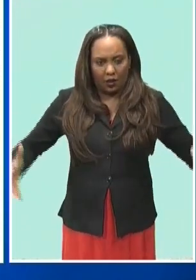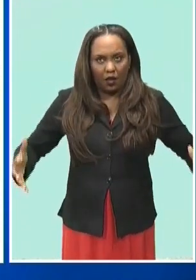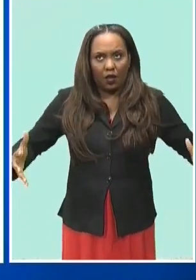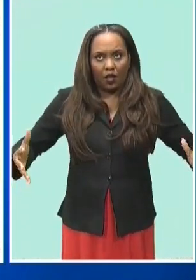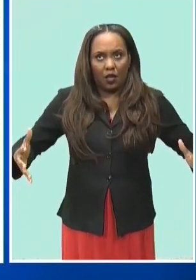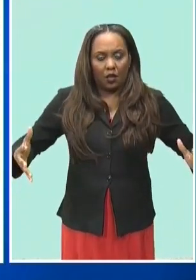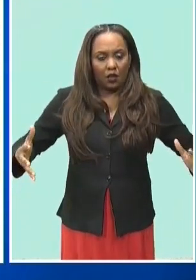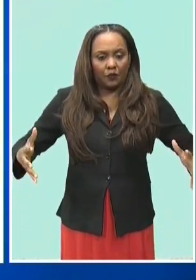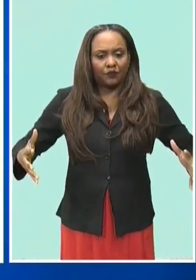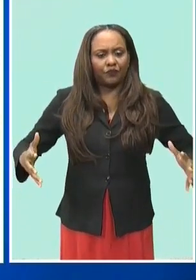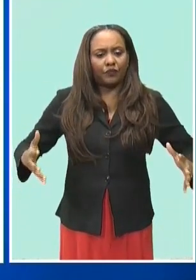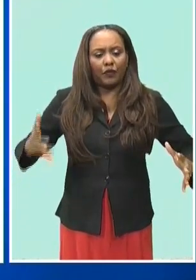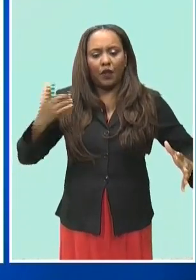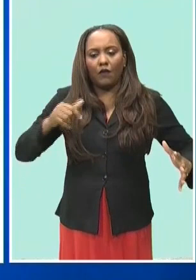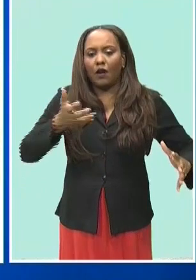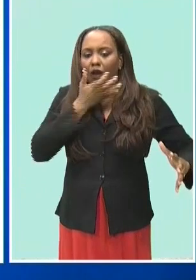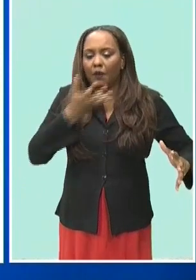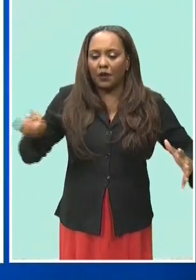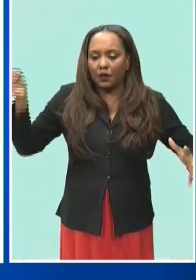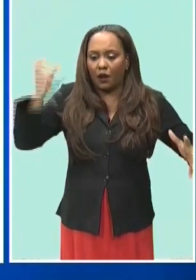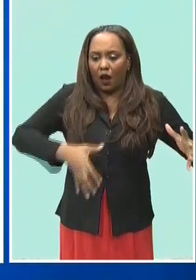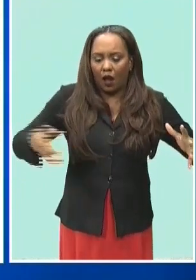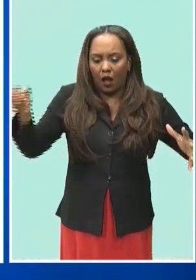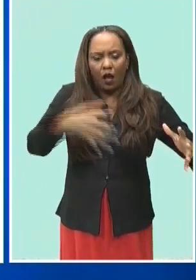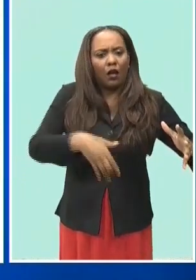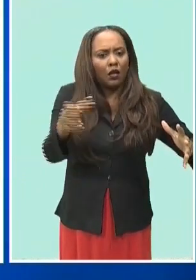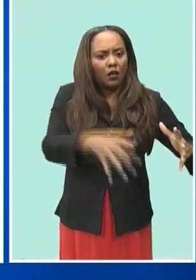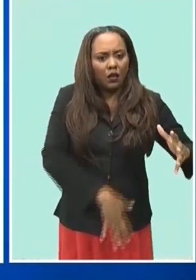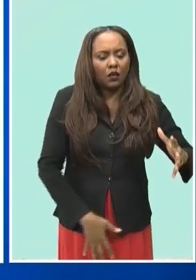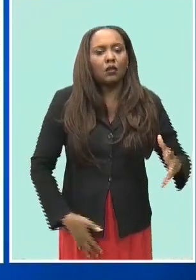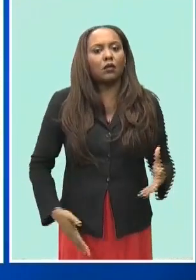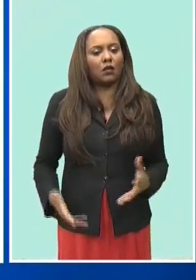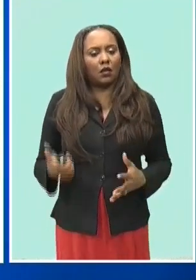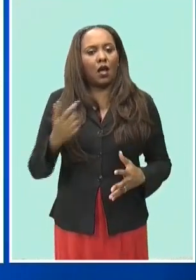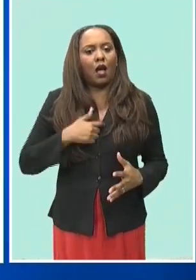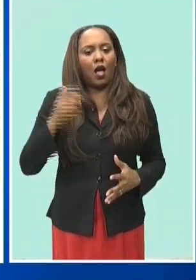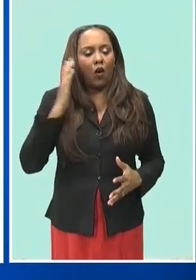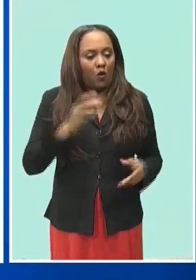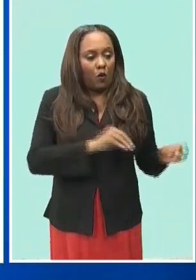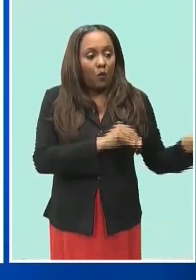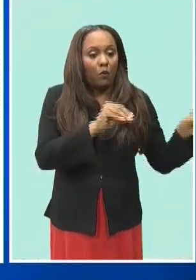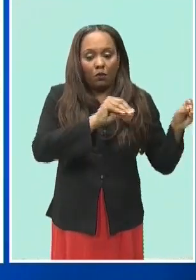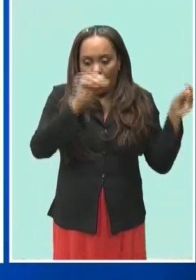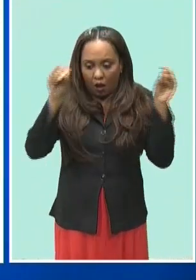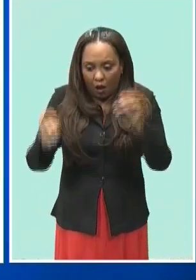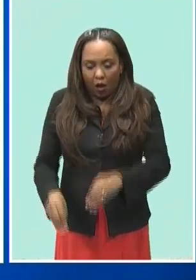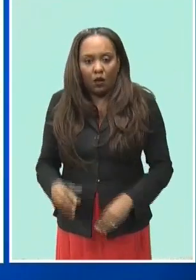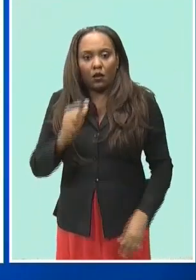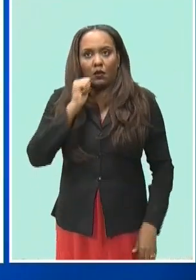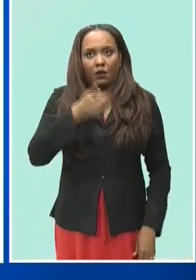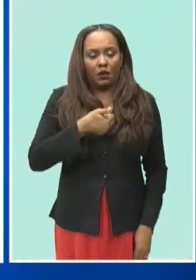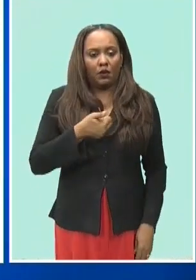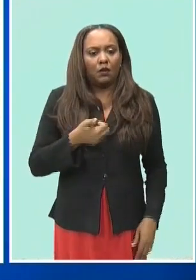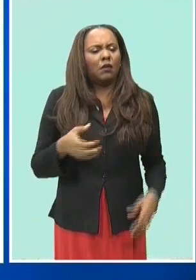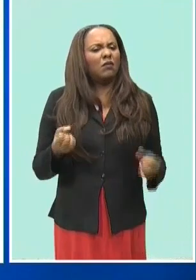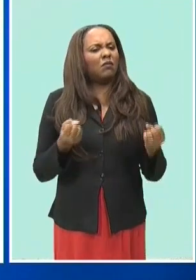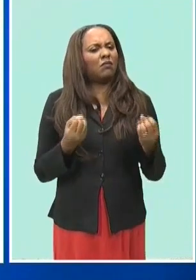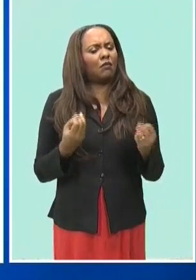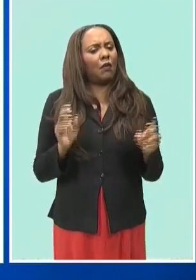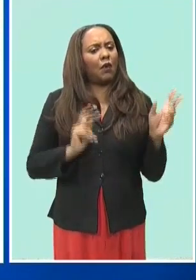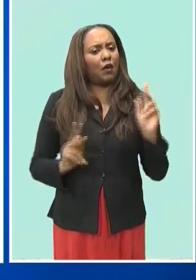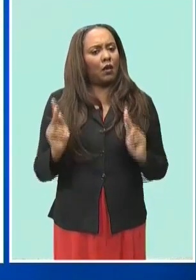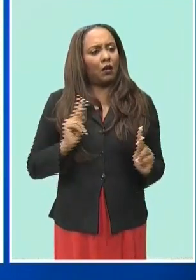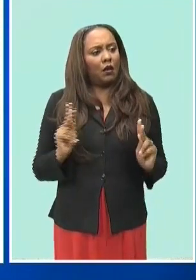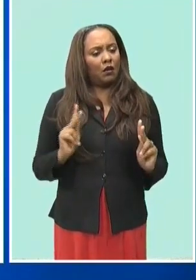of them and I'll be clearing the tires tomorrow. The Natural Resources Minister explained that strangely enough, many of the